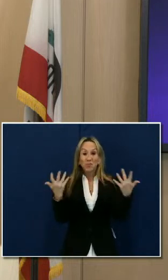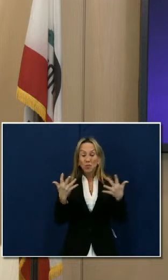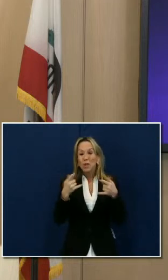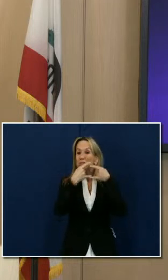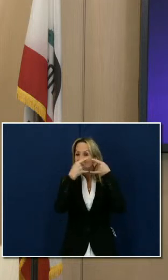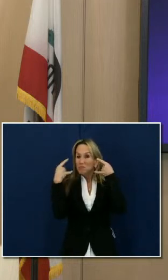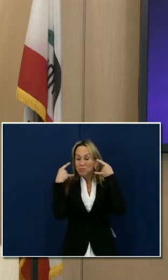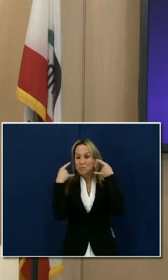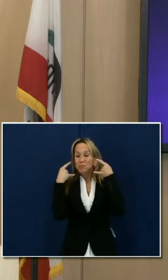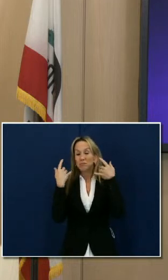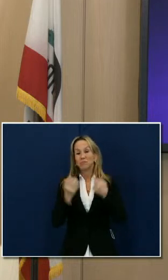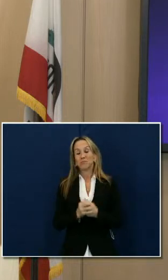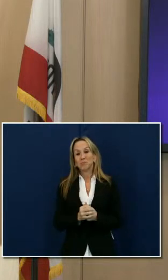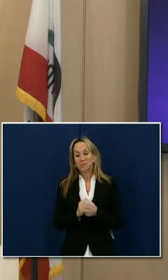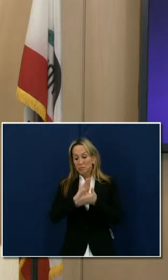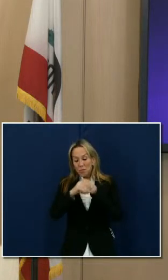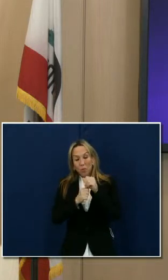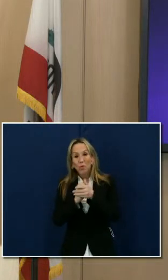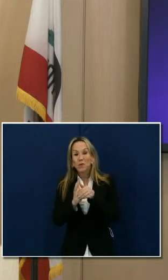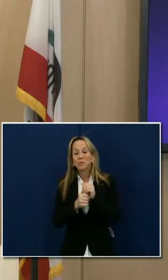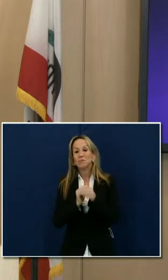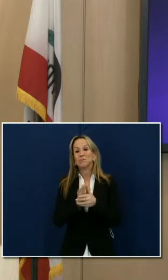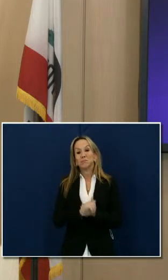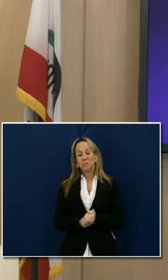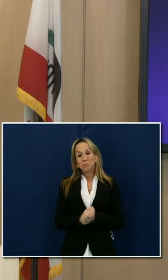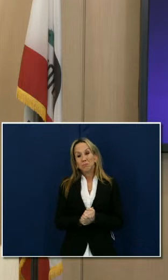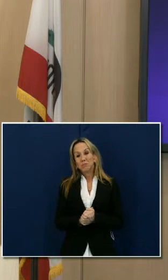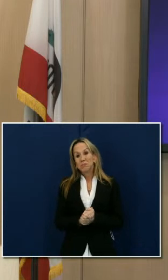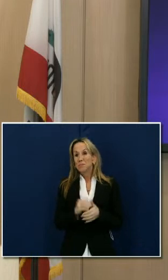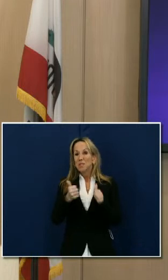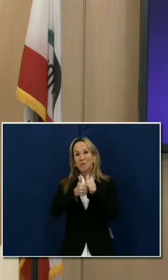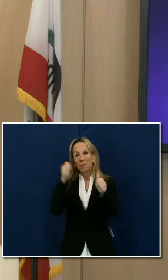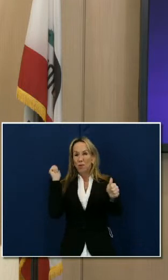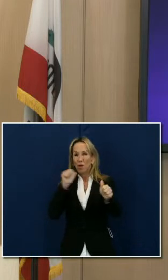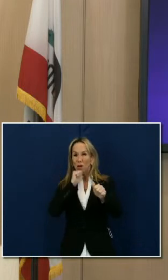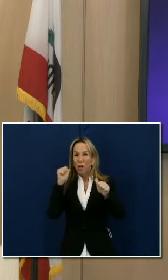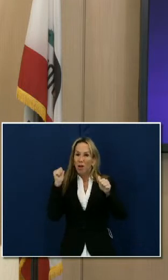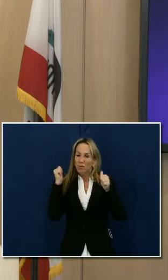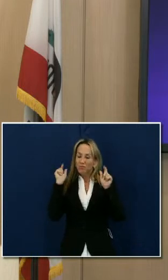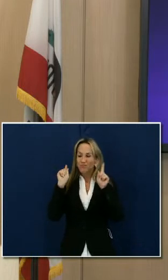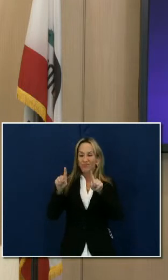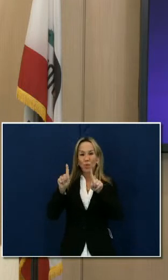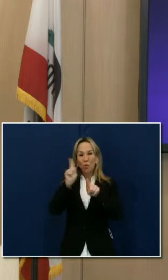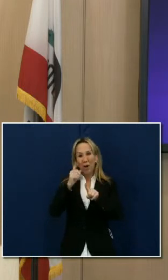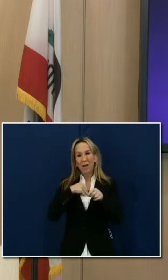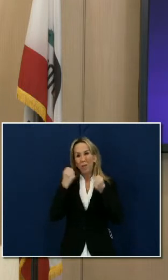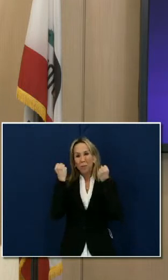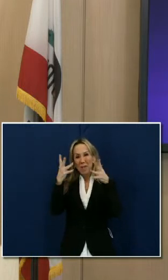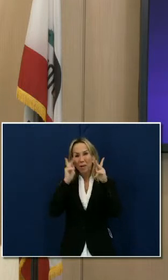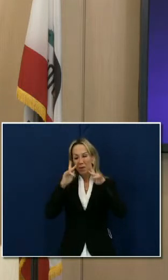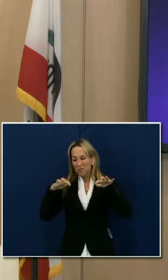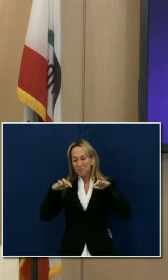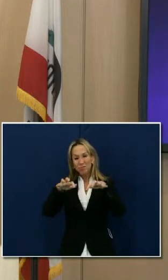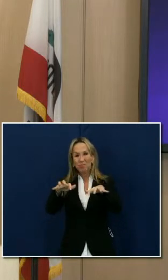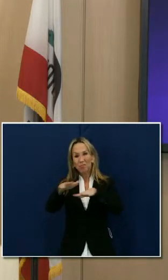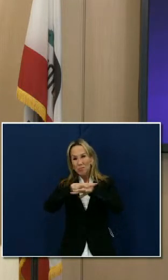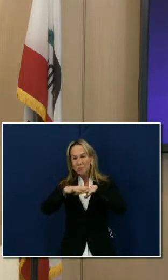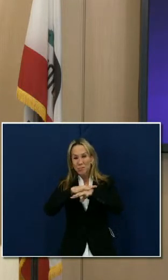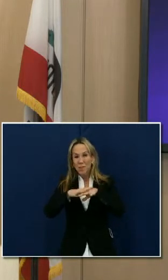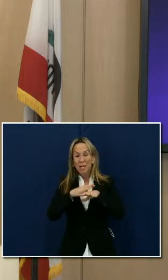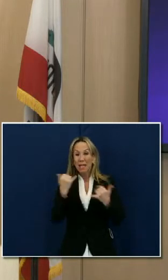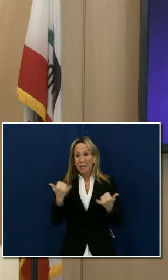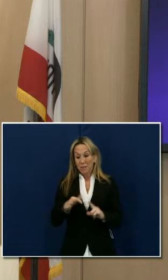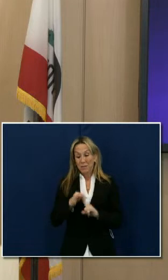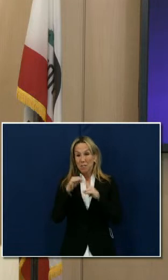to cover our faces, washing our hands, and avoiding large gatherings, especially during this holiday